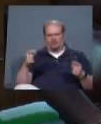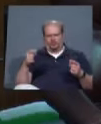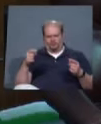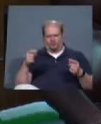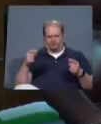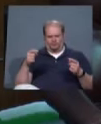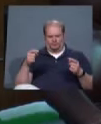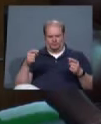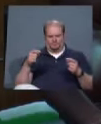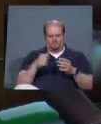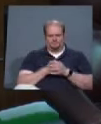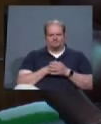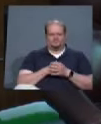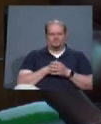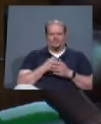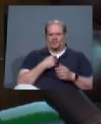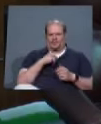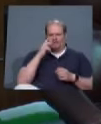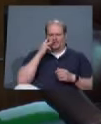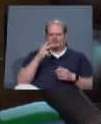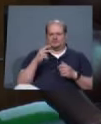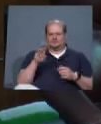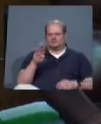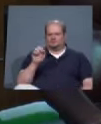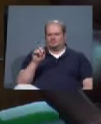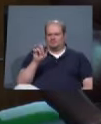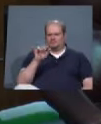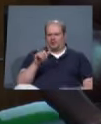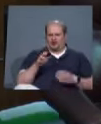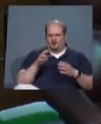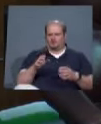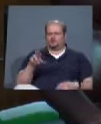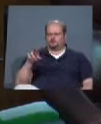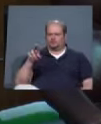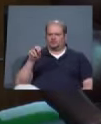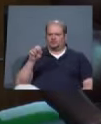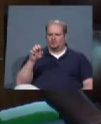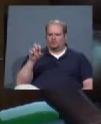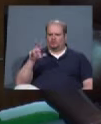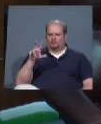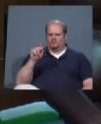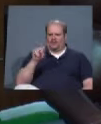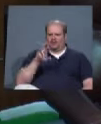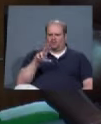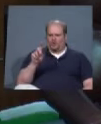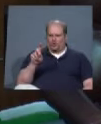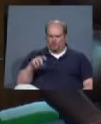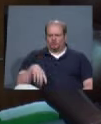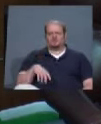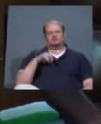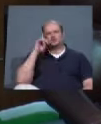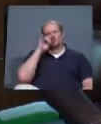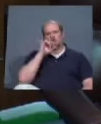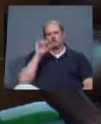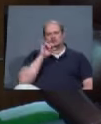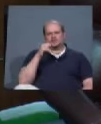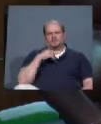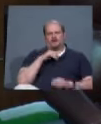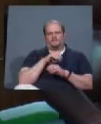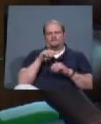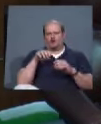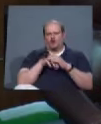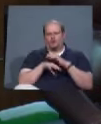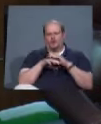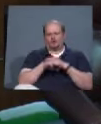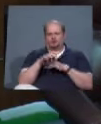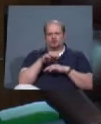And I see Battery Street. I see Roosevelt Road. It looks like that there's no entrances